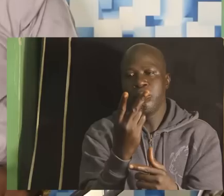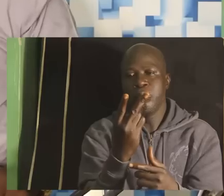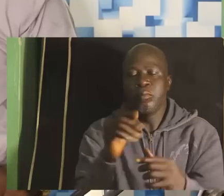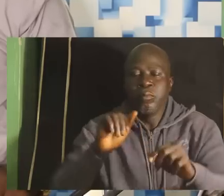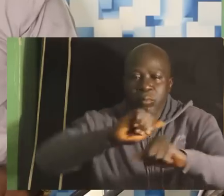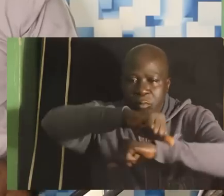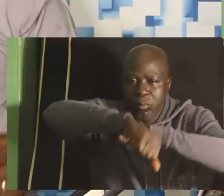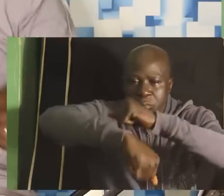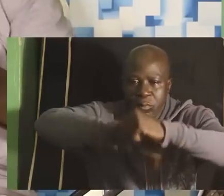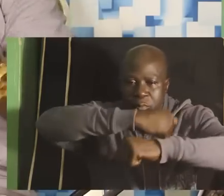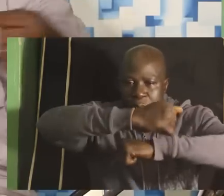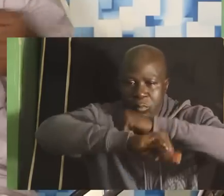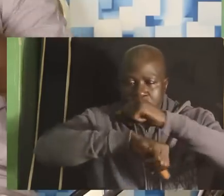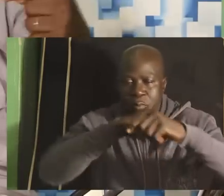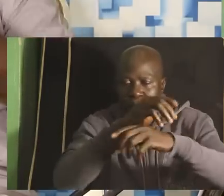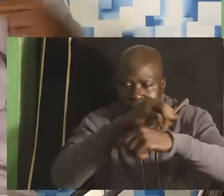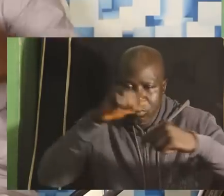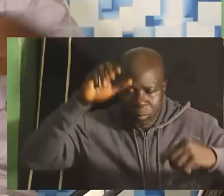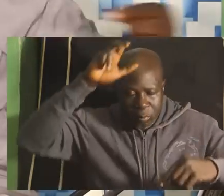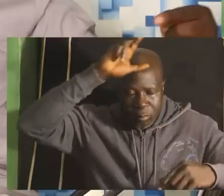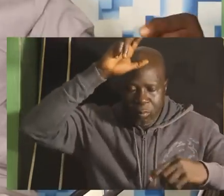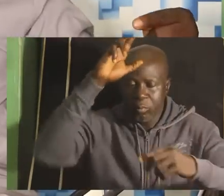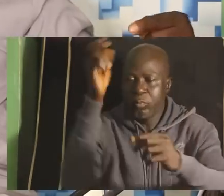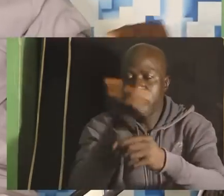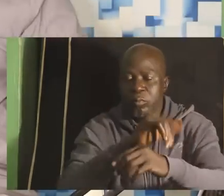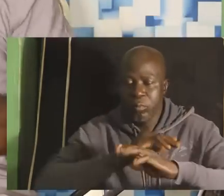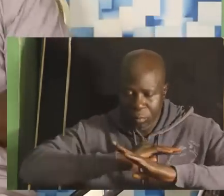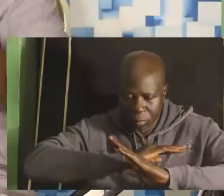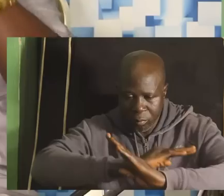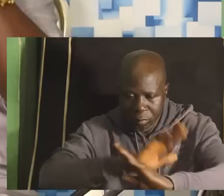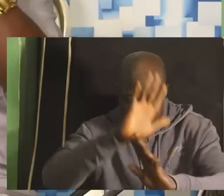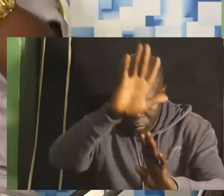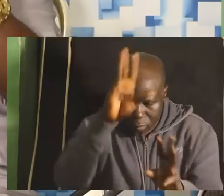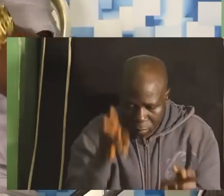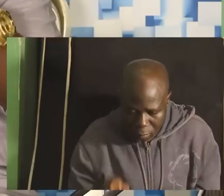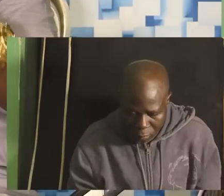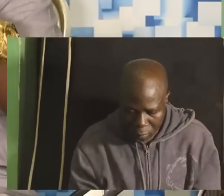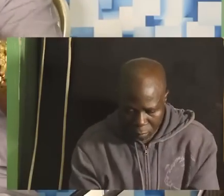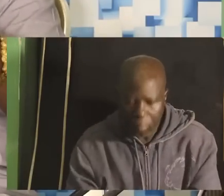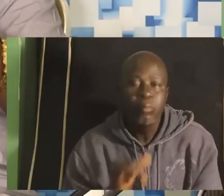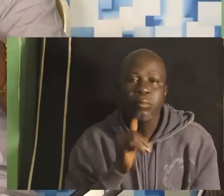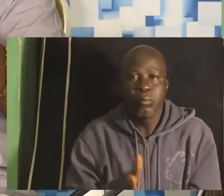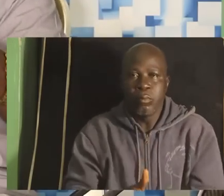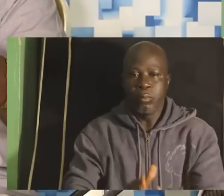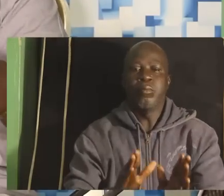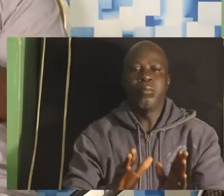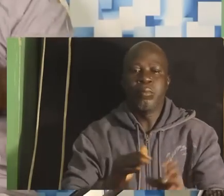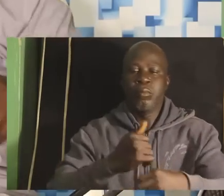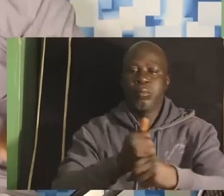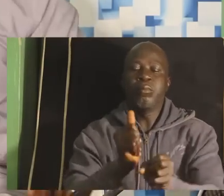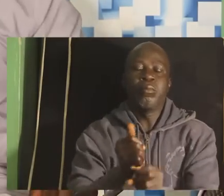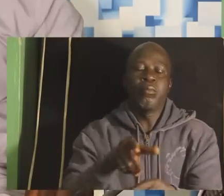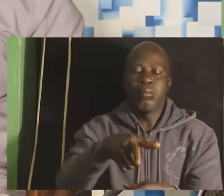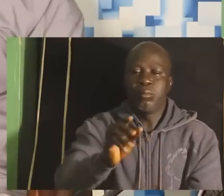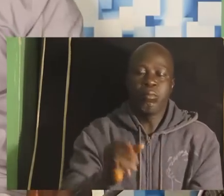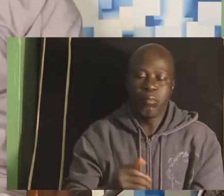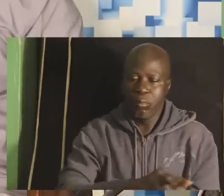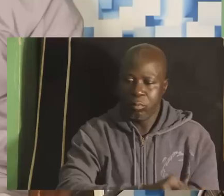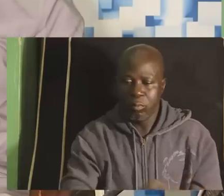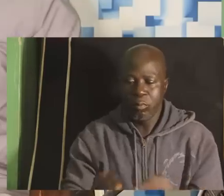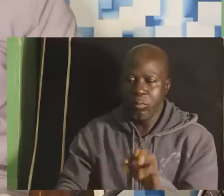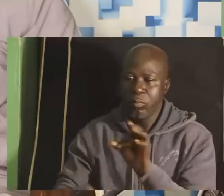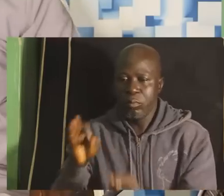awon agba the rope of elder ti won fi di ona that they block your way ti won je ko lo that may hinder you to ba le